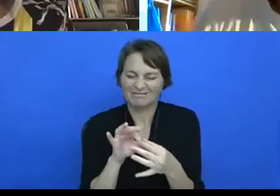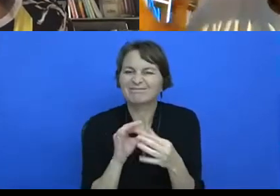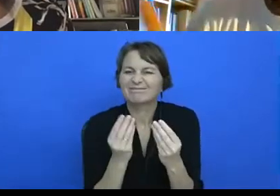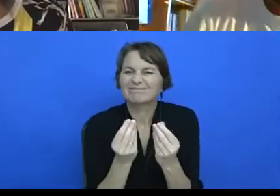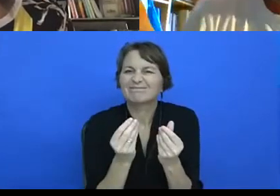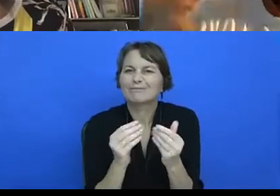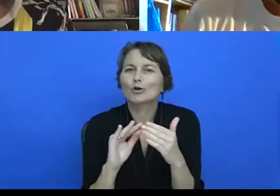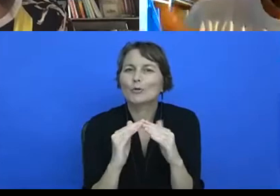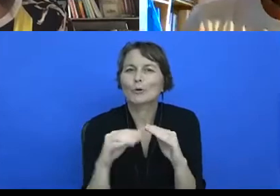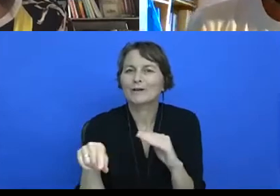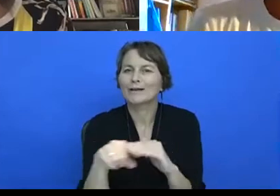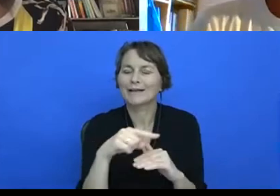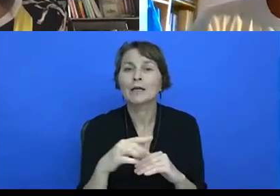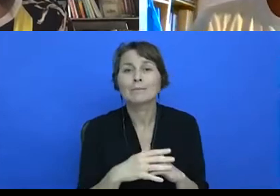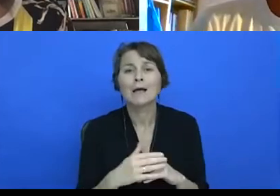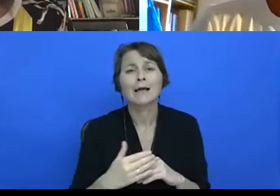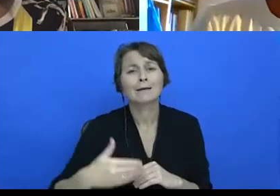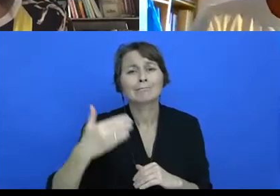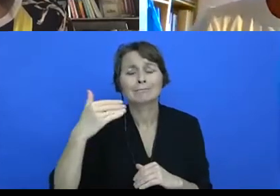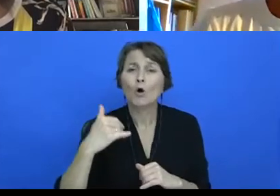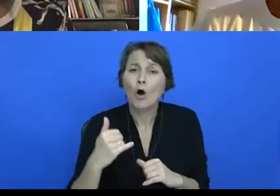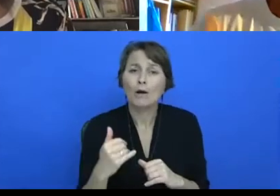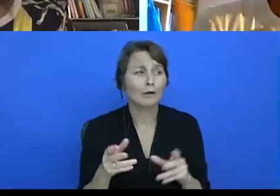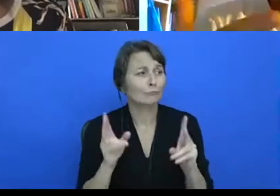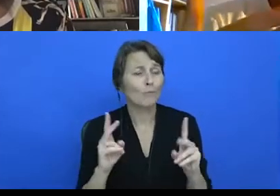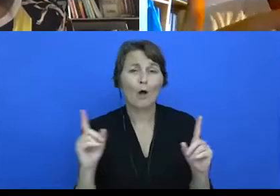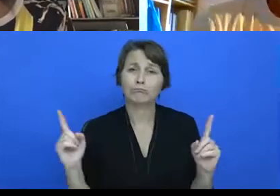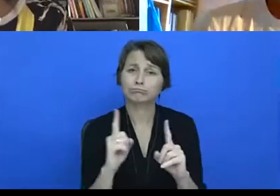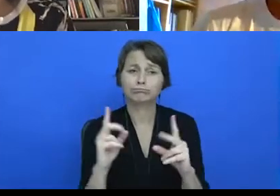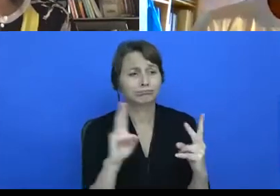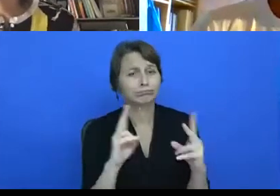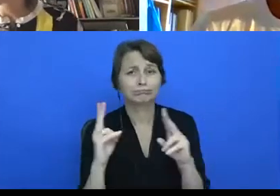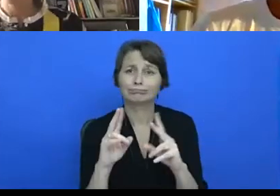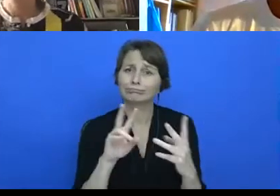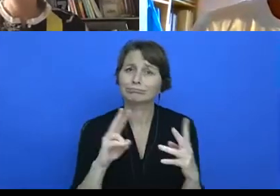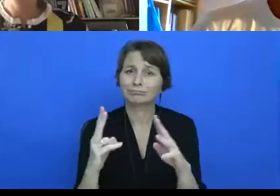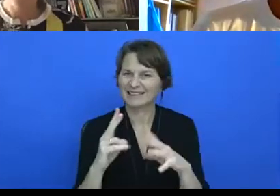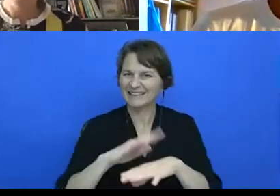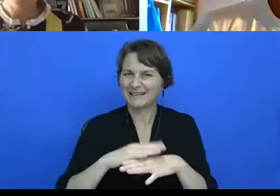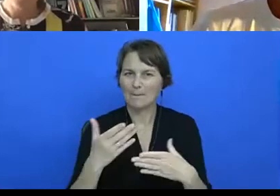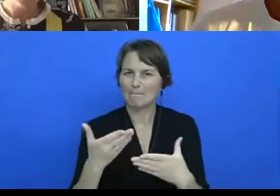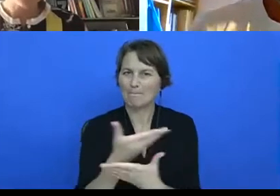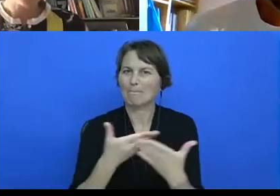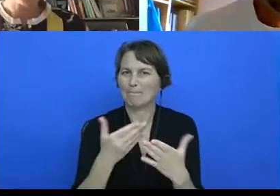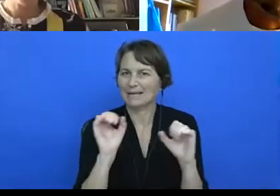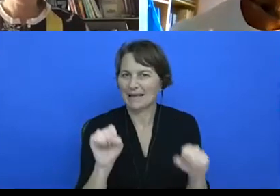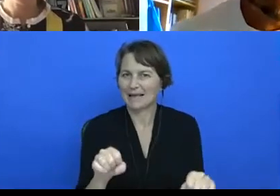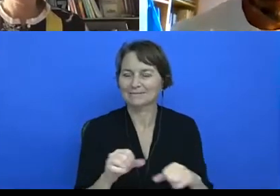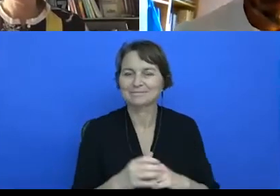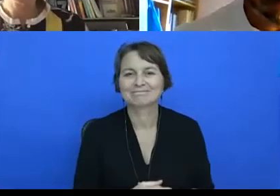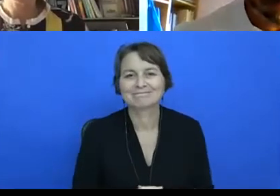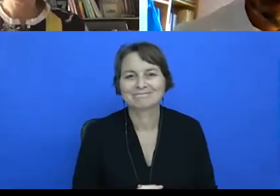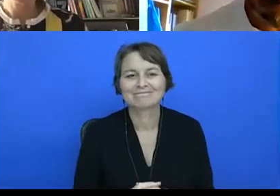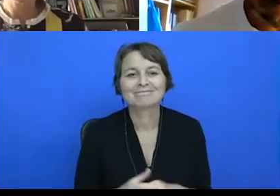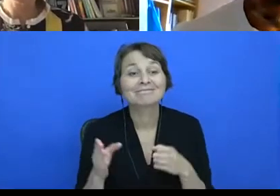used to see each other on a regular basis and, you know, share actual time together. So Charlotte, you'll have